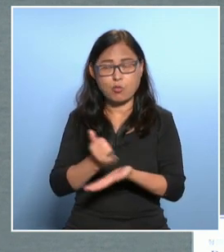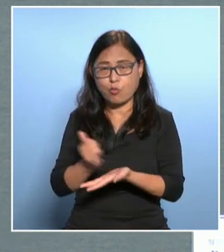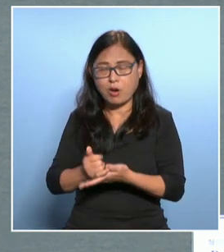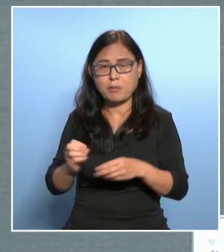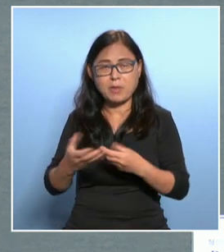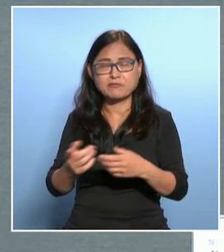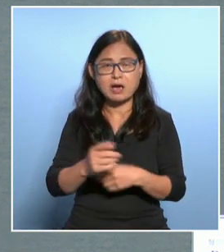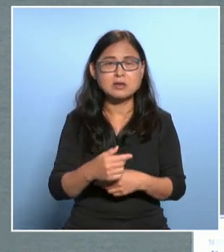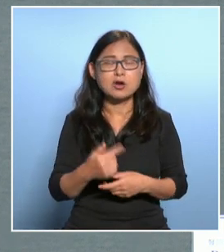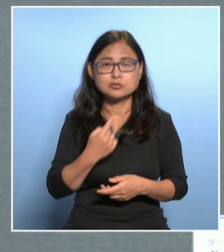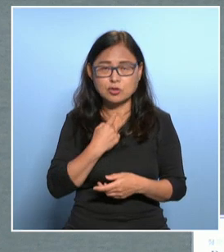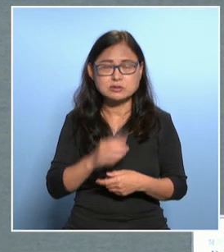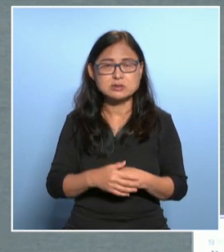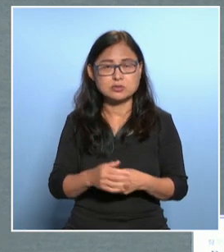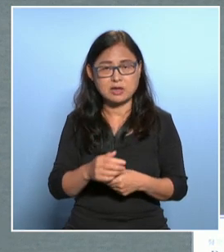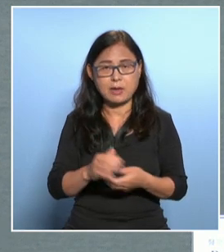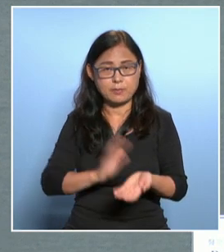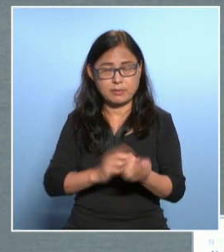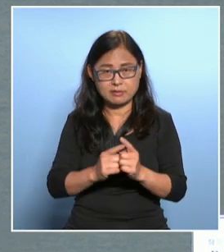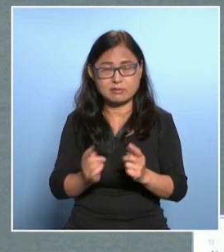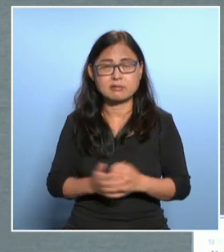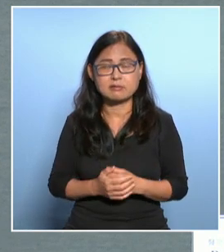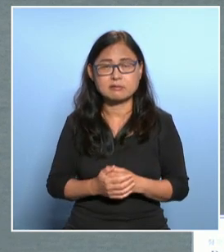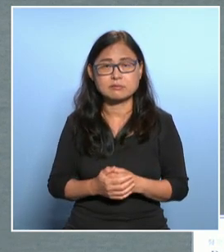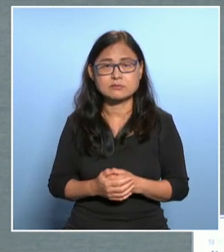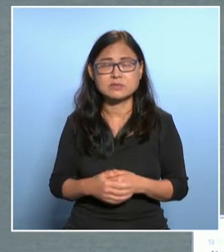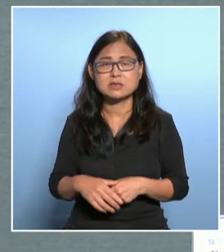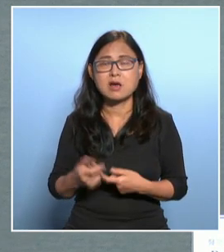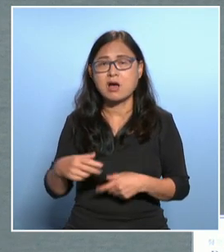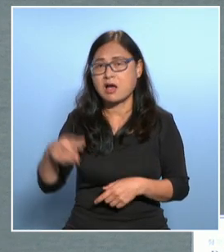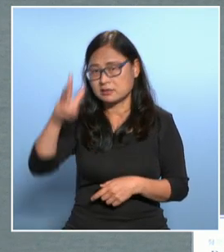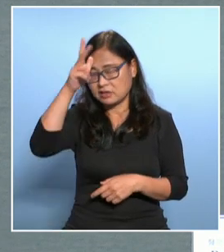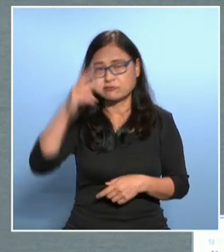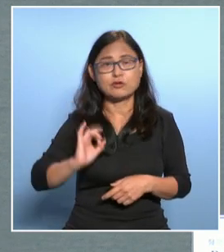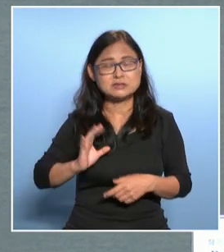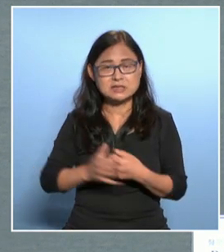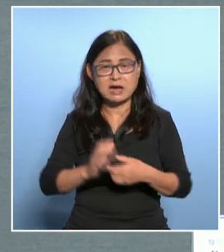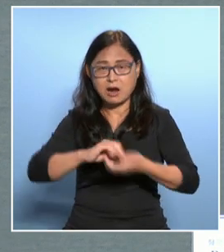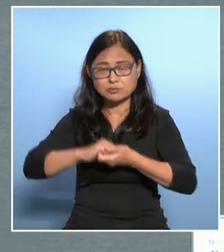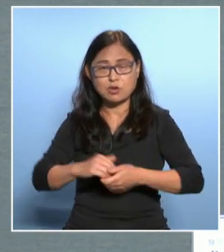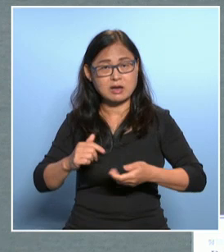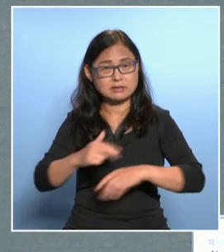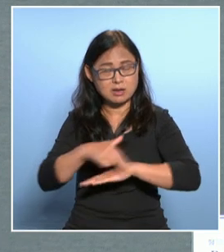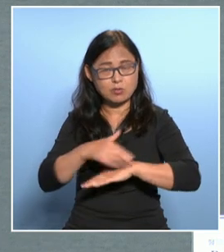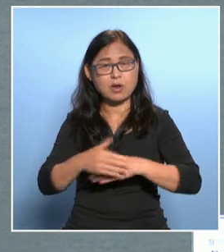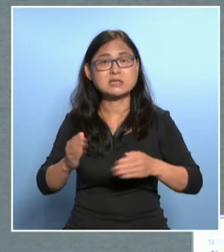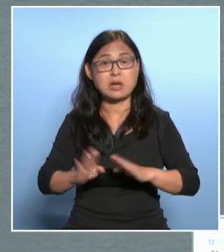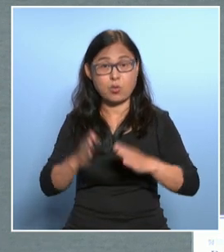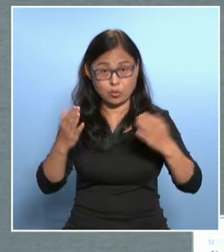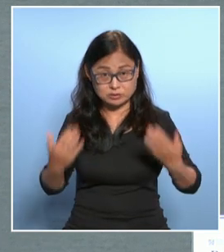consultation with the specialists will be terminated and they can be referred to GOPCs. As for